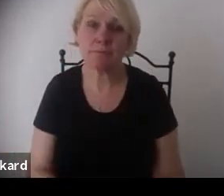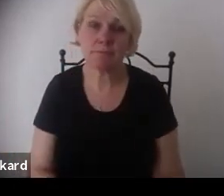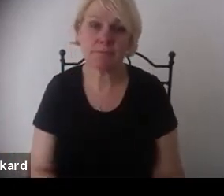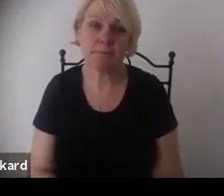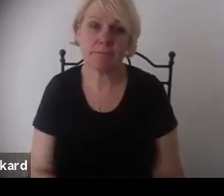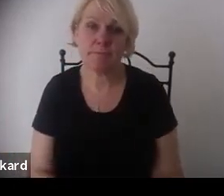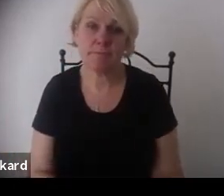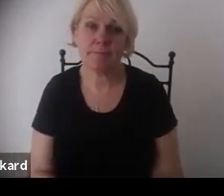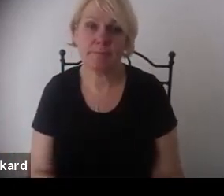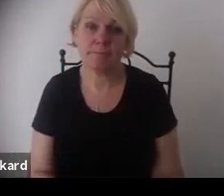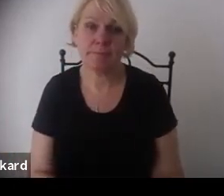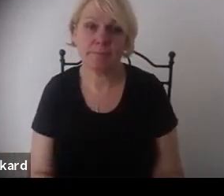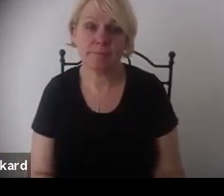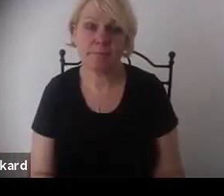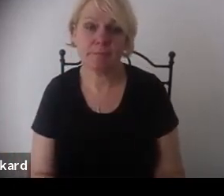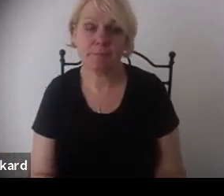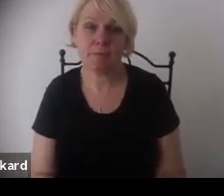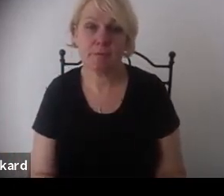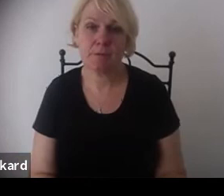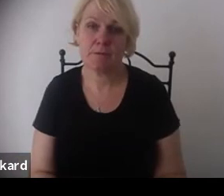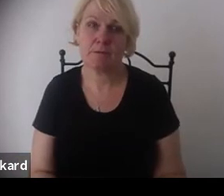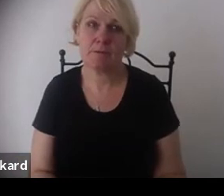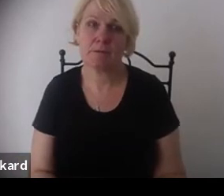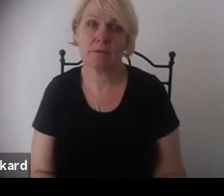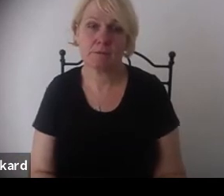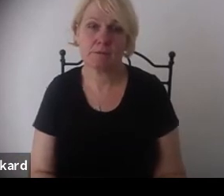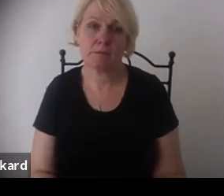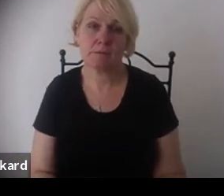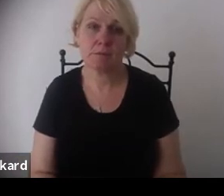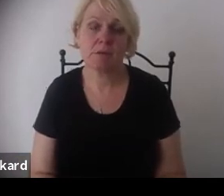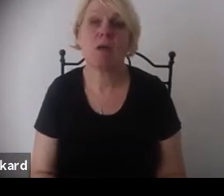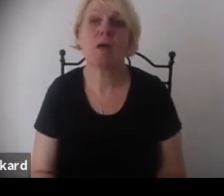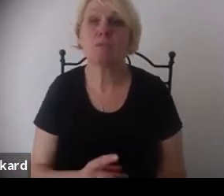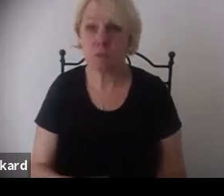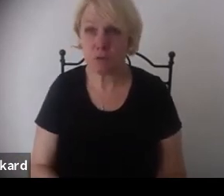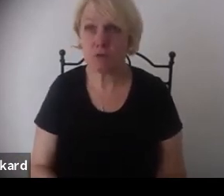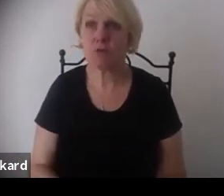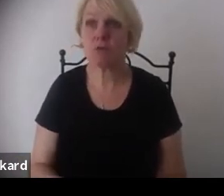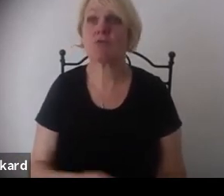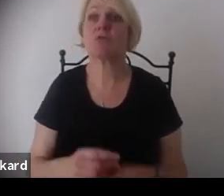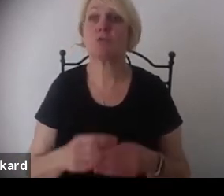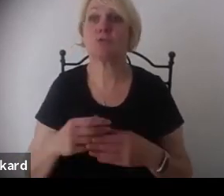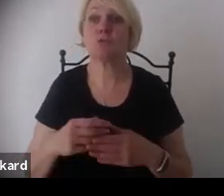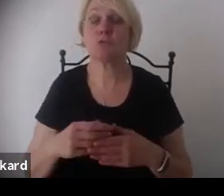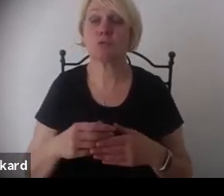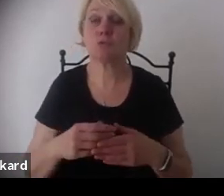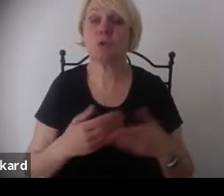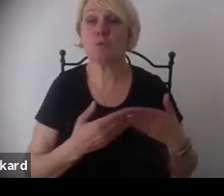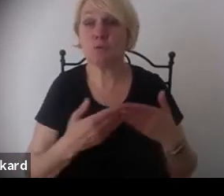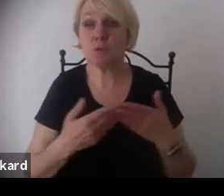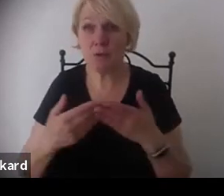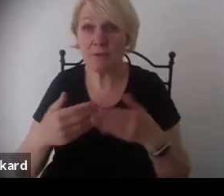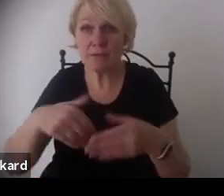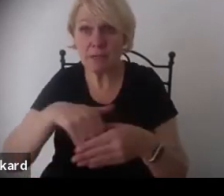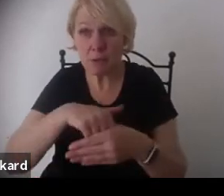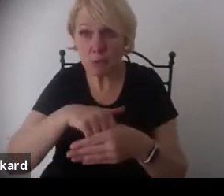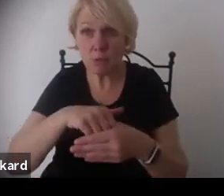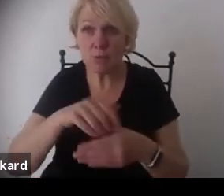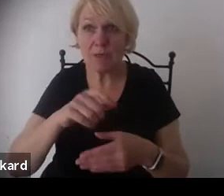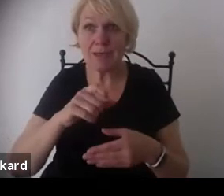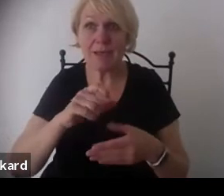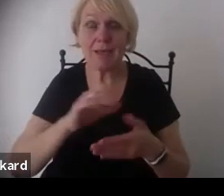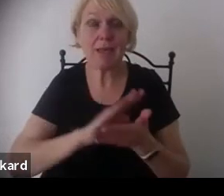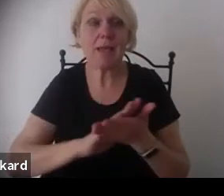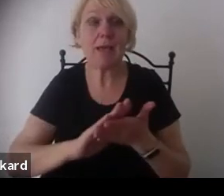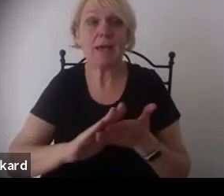think more or less the service received, including for CAMS service users, should be the same.